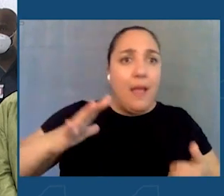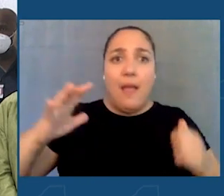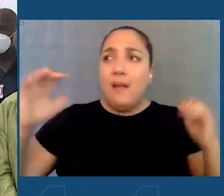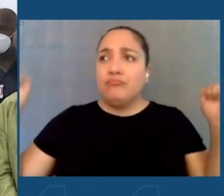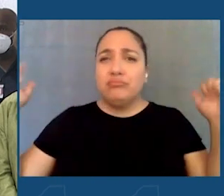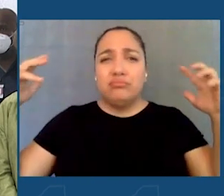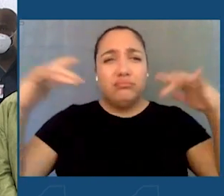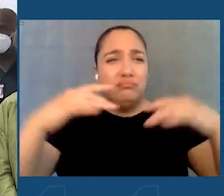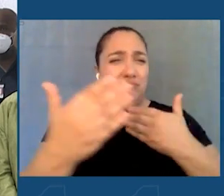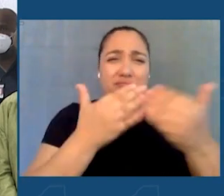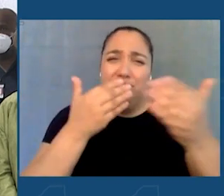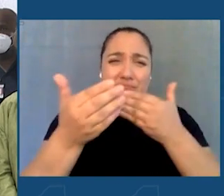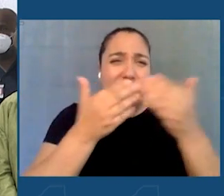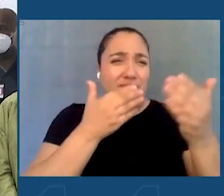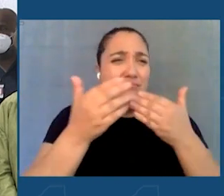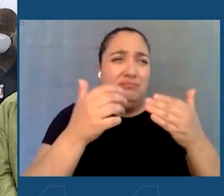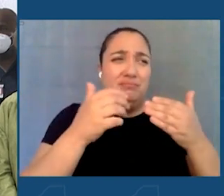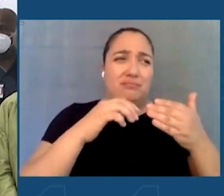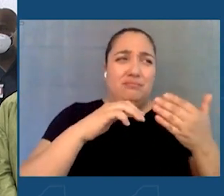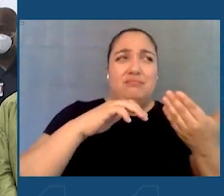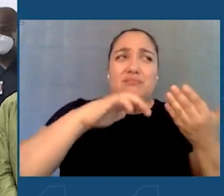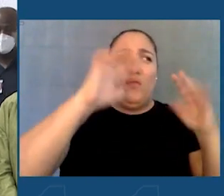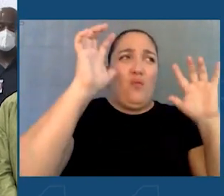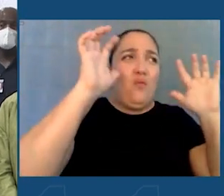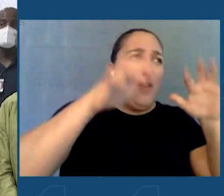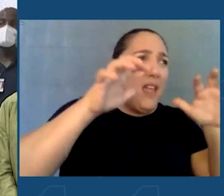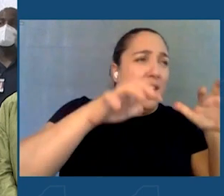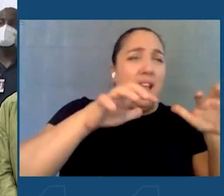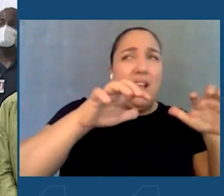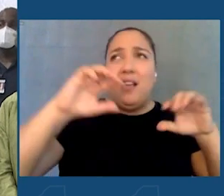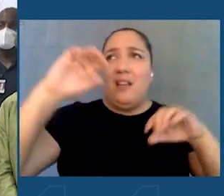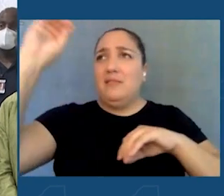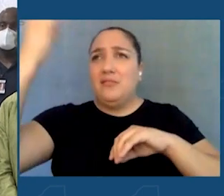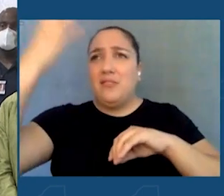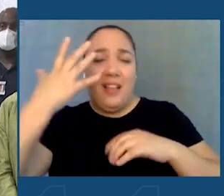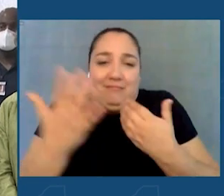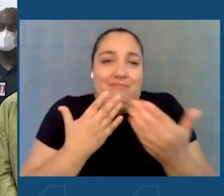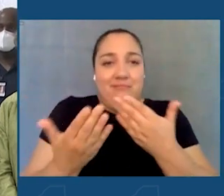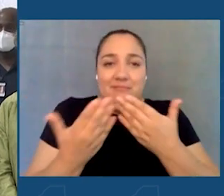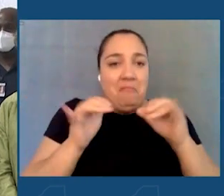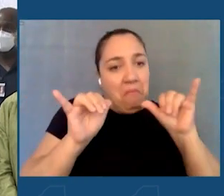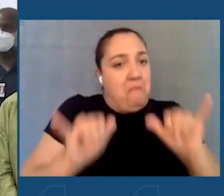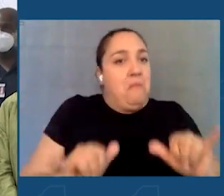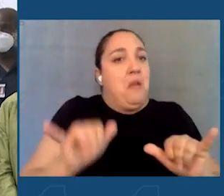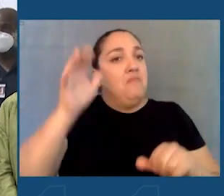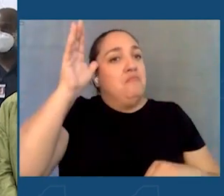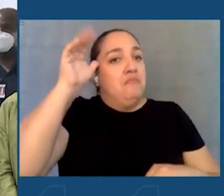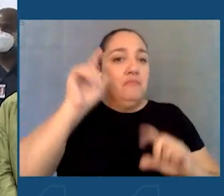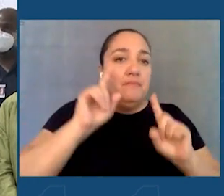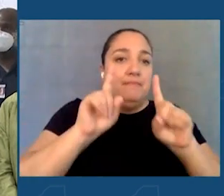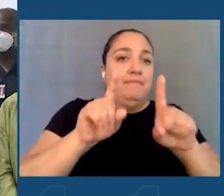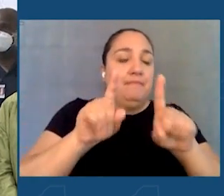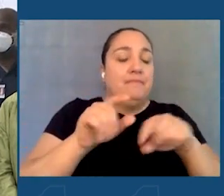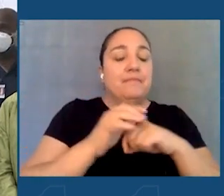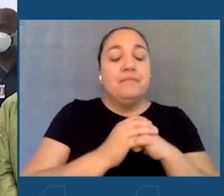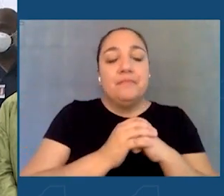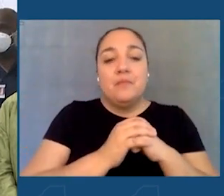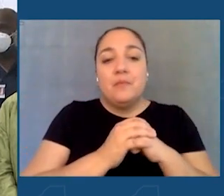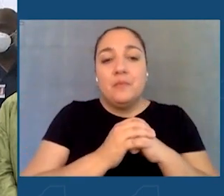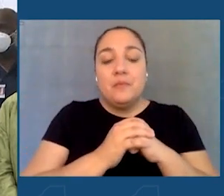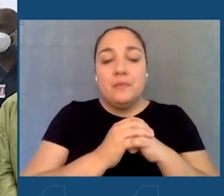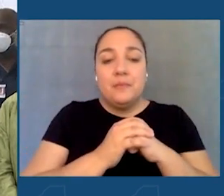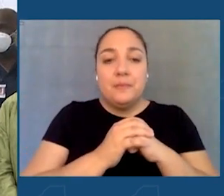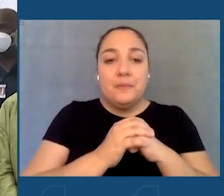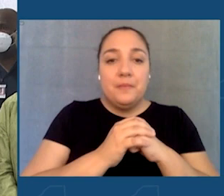in the pandemic, that meant under more challenging circumstances. So unionized building trades, under Gary